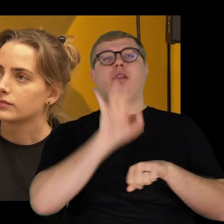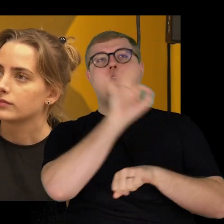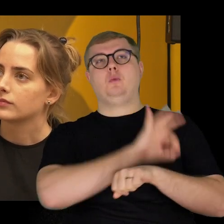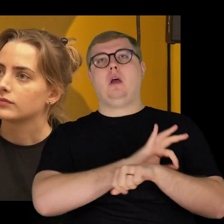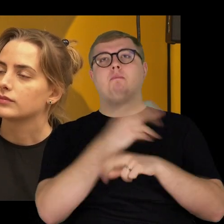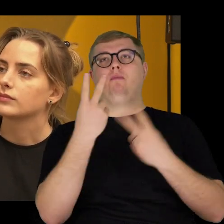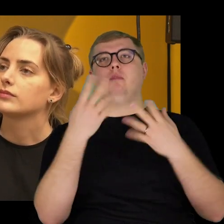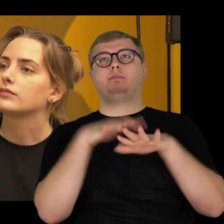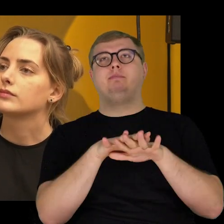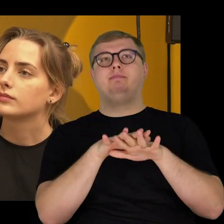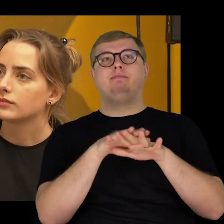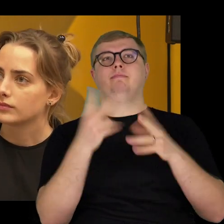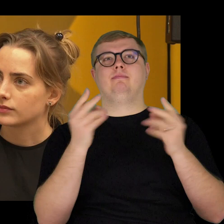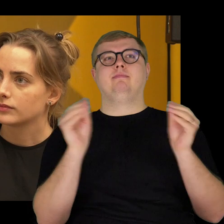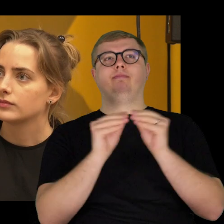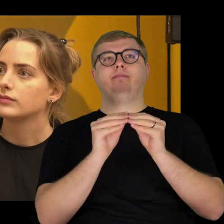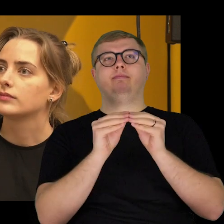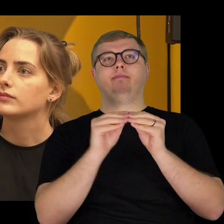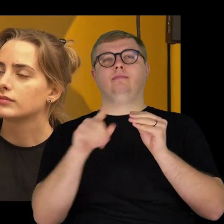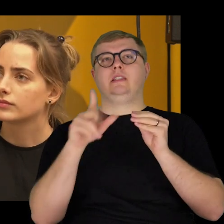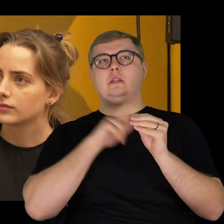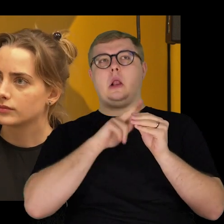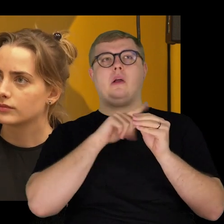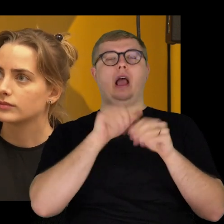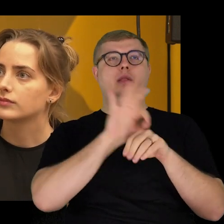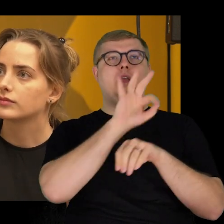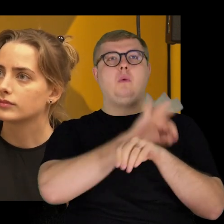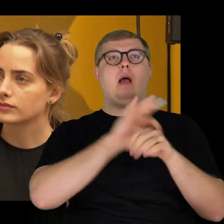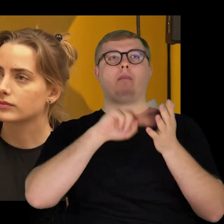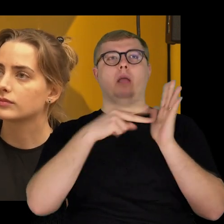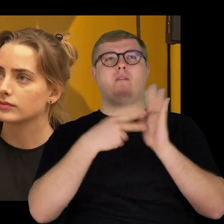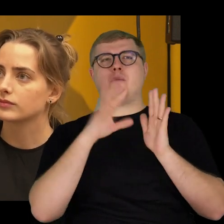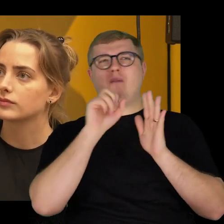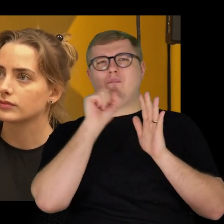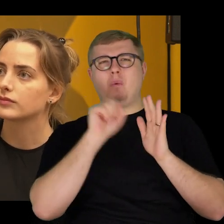and Planning. So it's not the case normally, it's